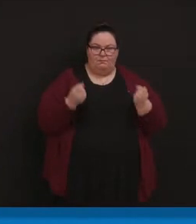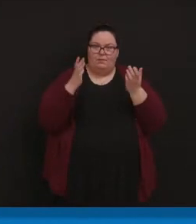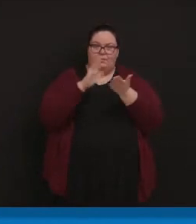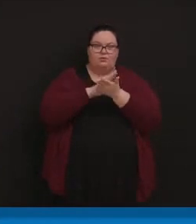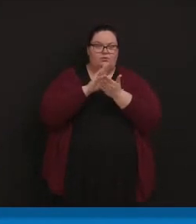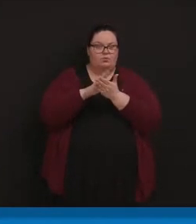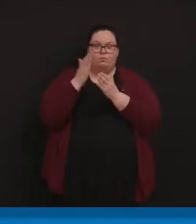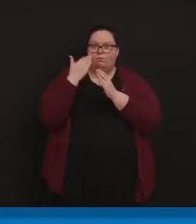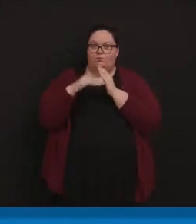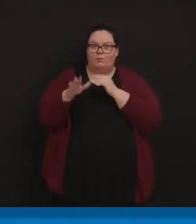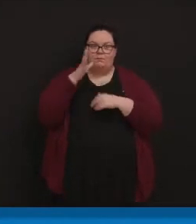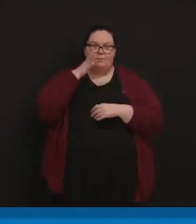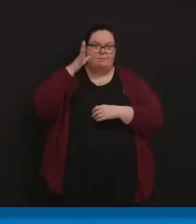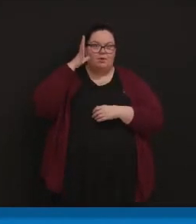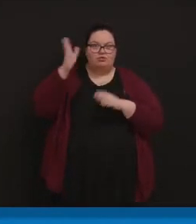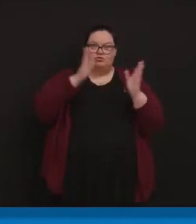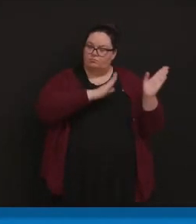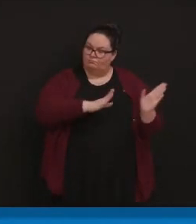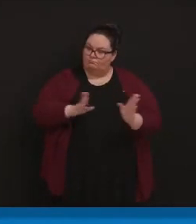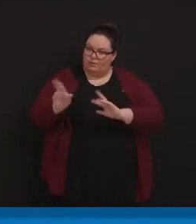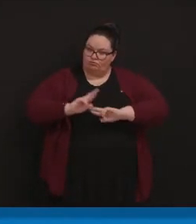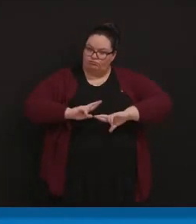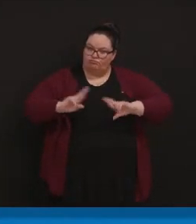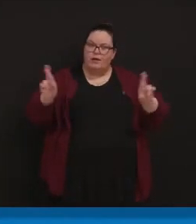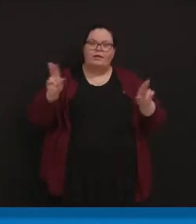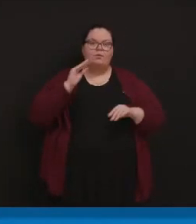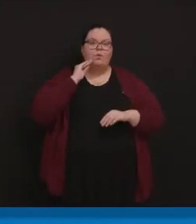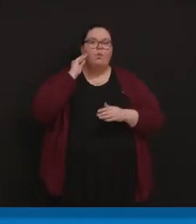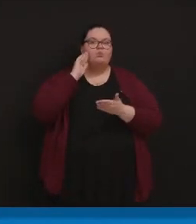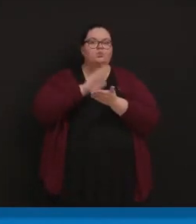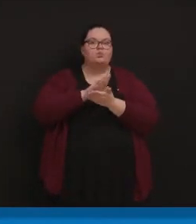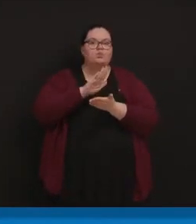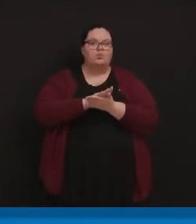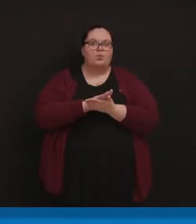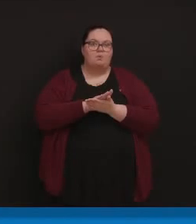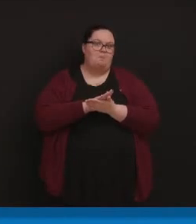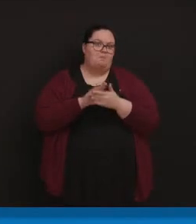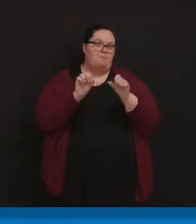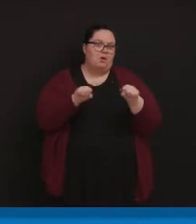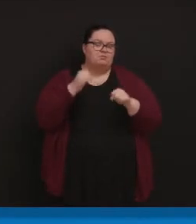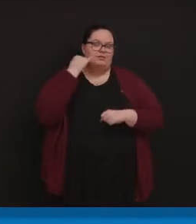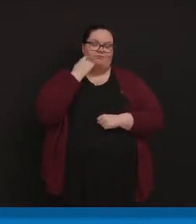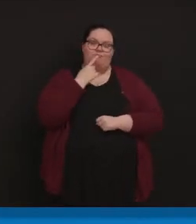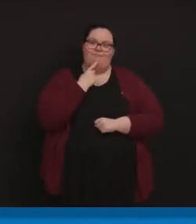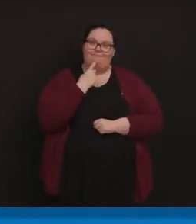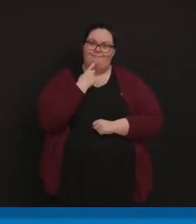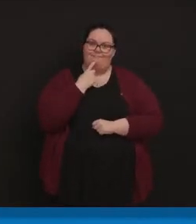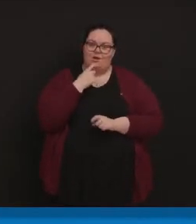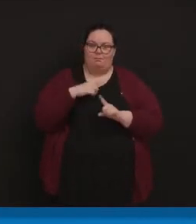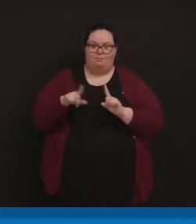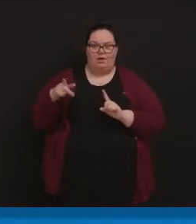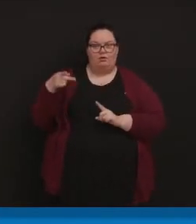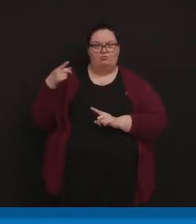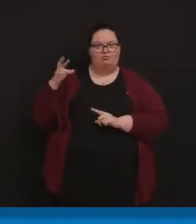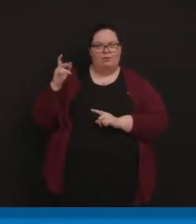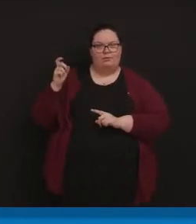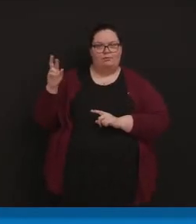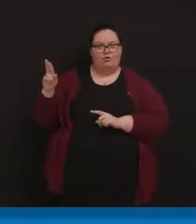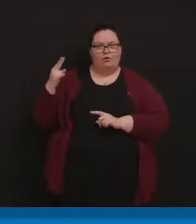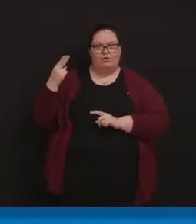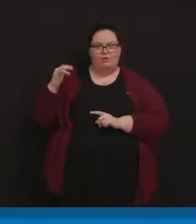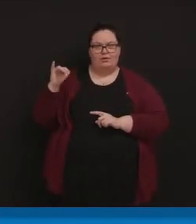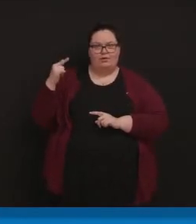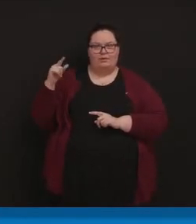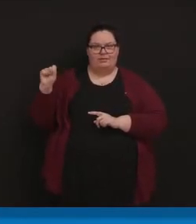parents suggesting they plan ahead for homeschooling, which would occur at the red level, but Premier Higgs has said